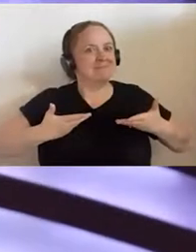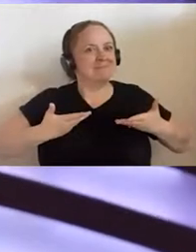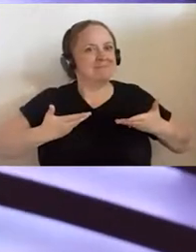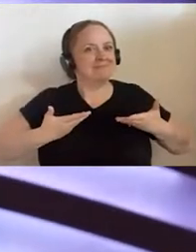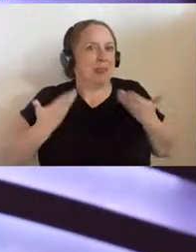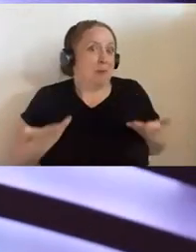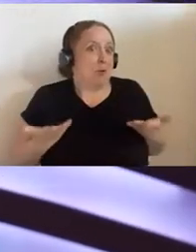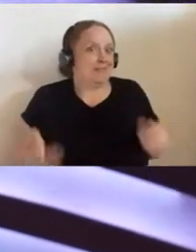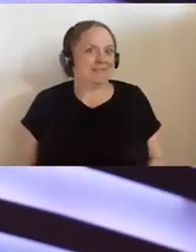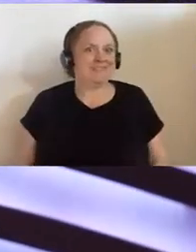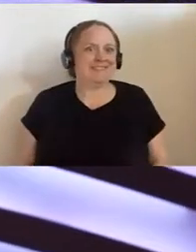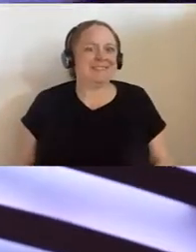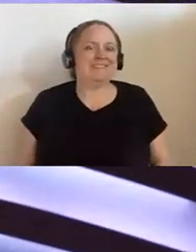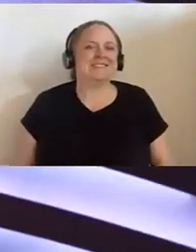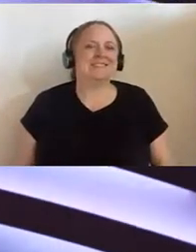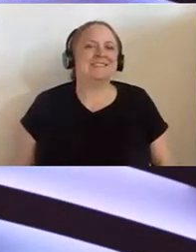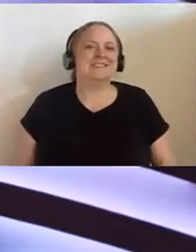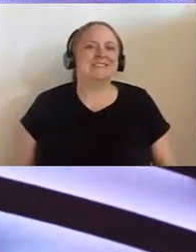moment.